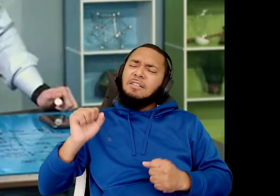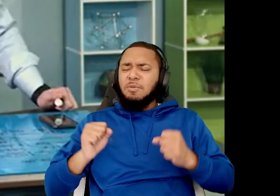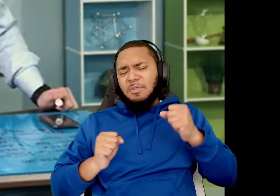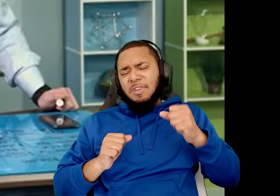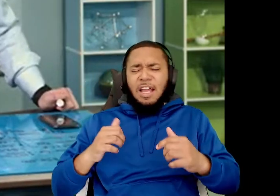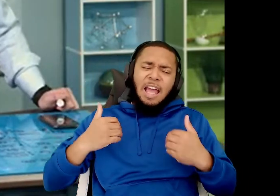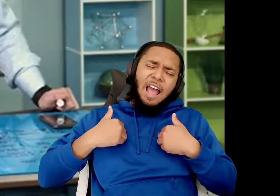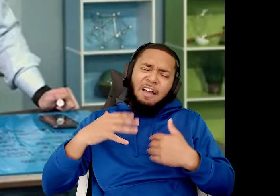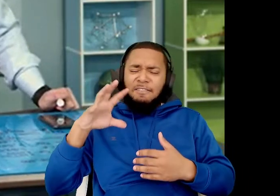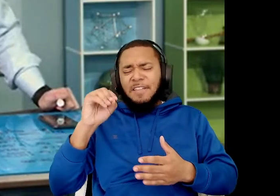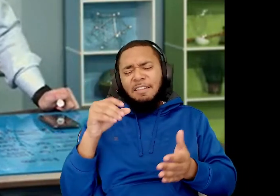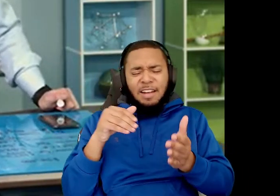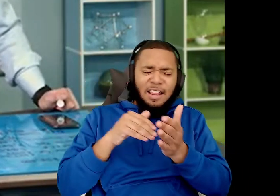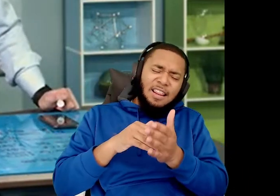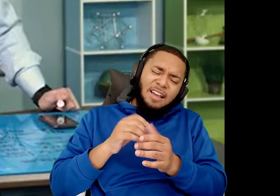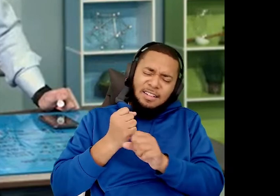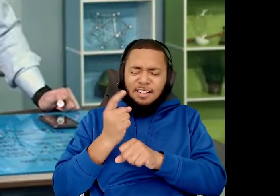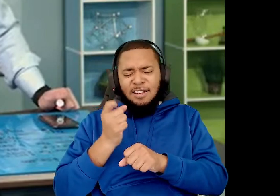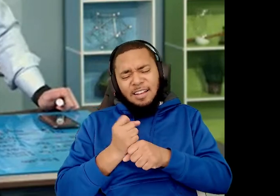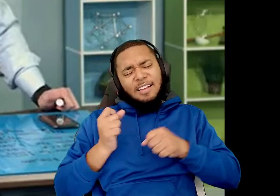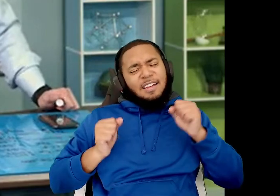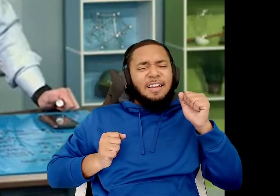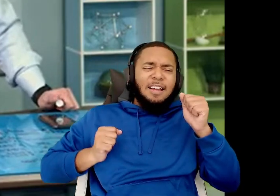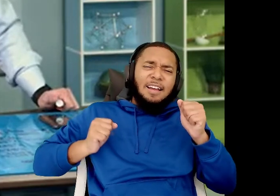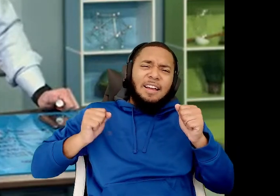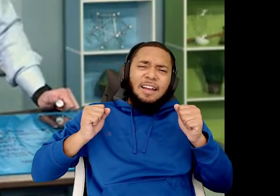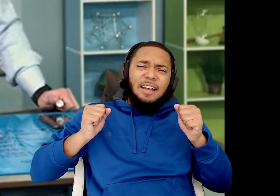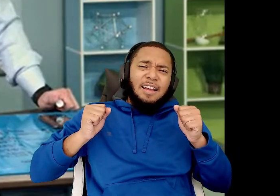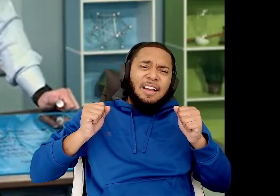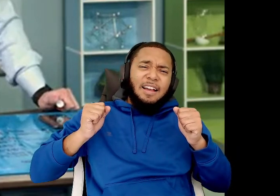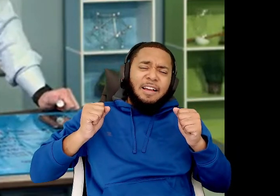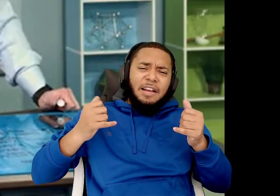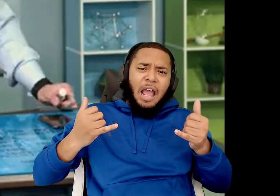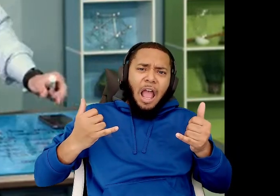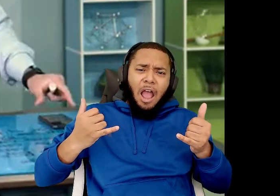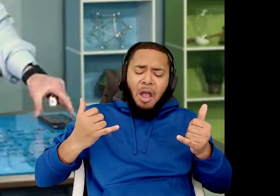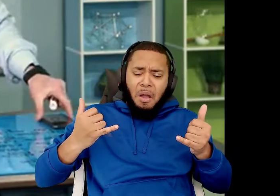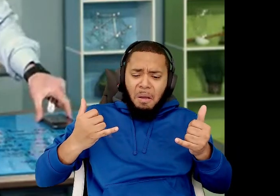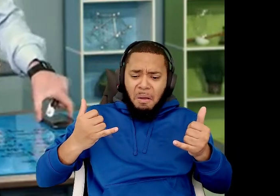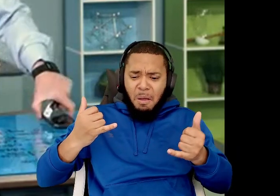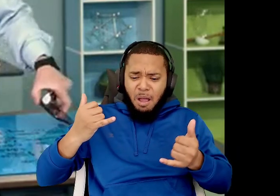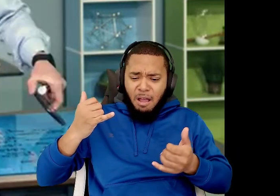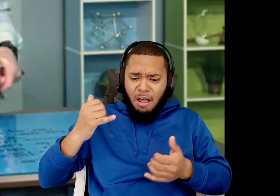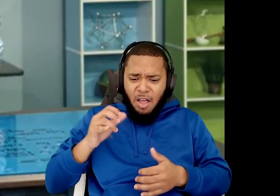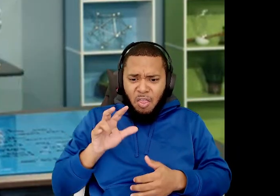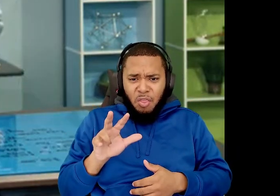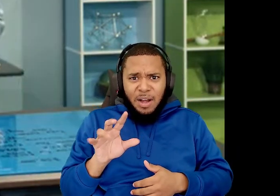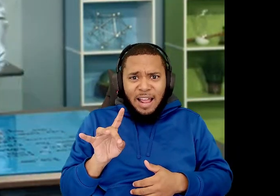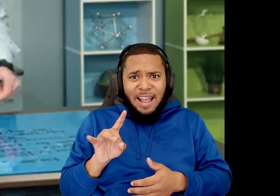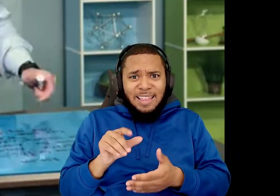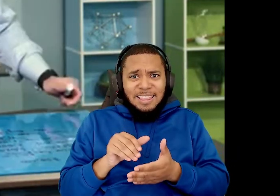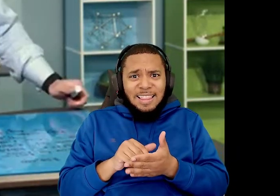California with $50,000. And now I have